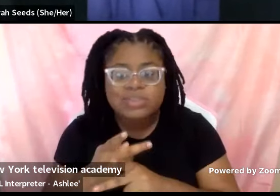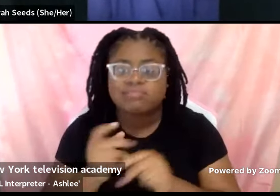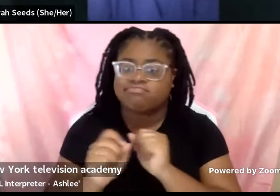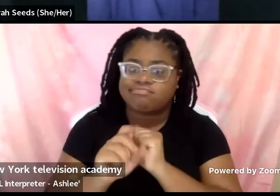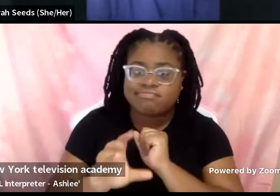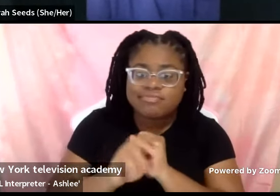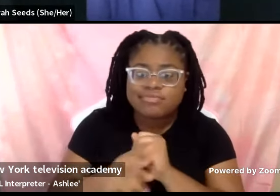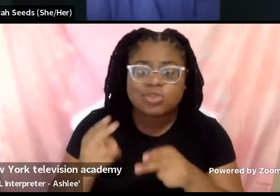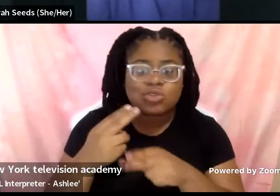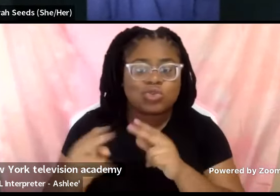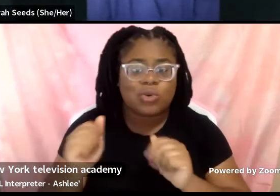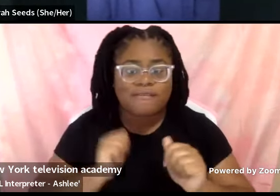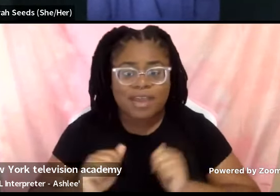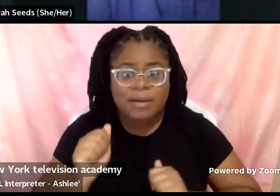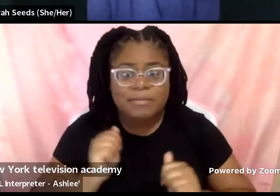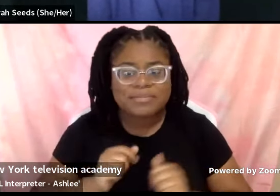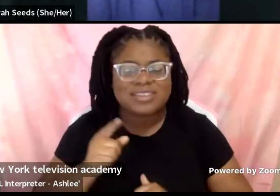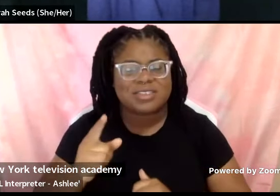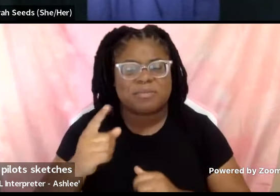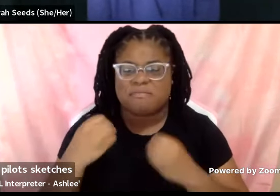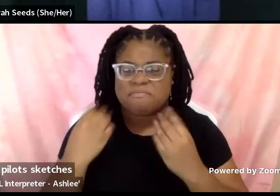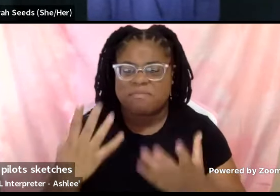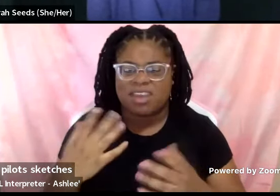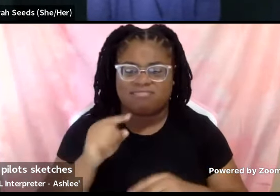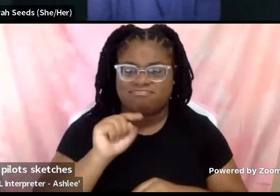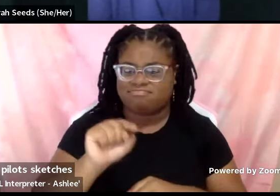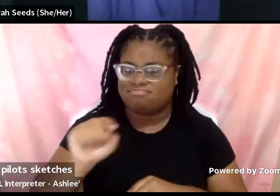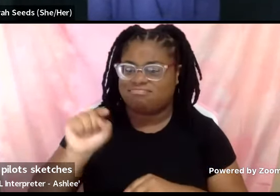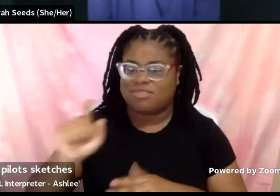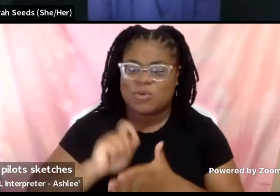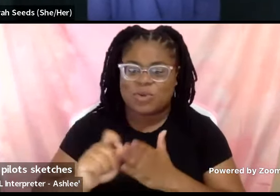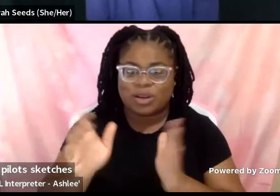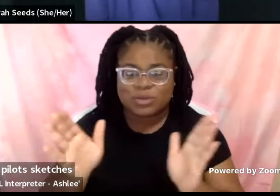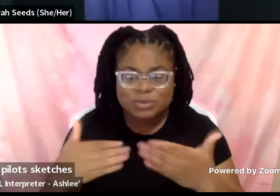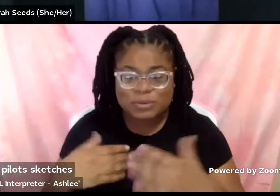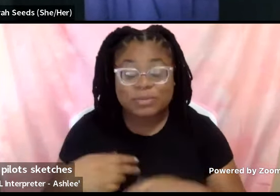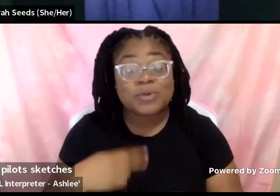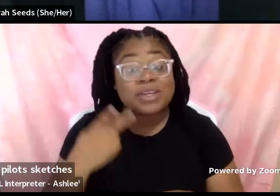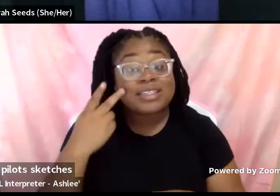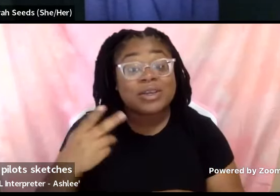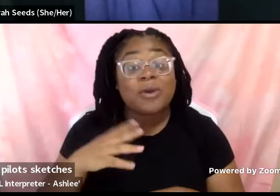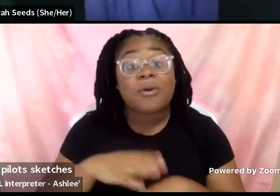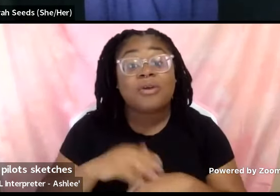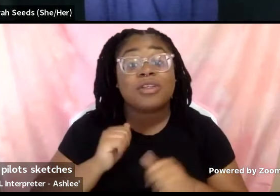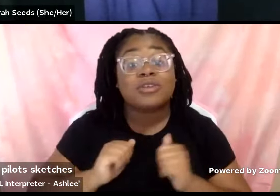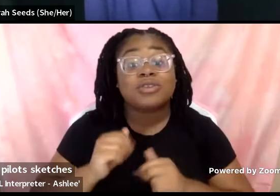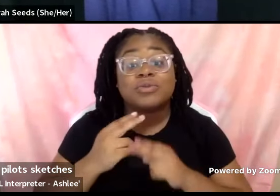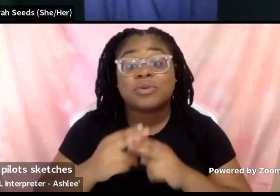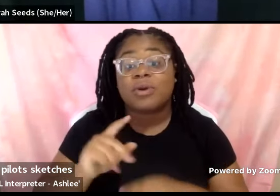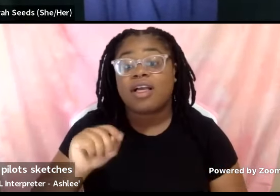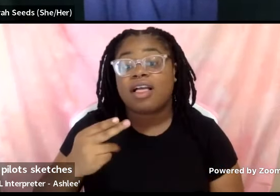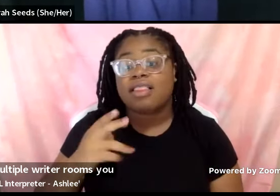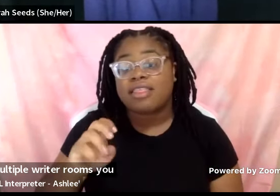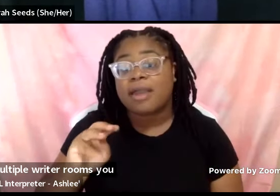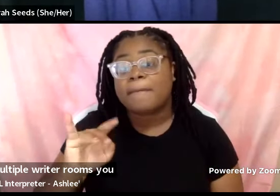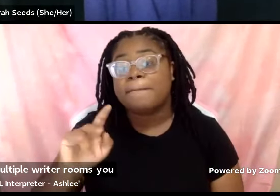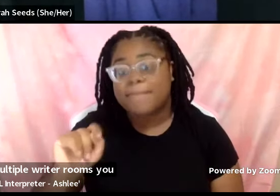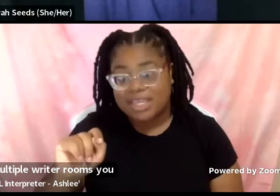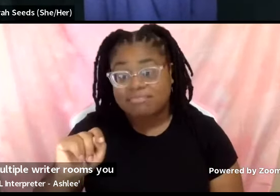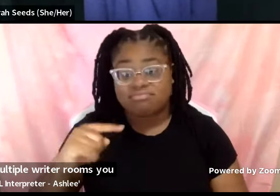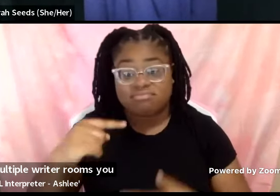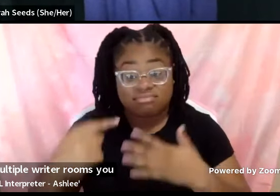has been in multiple writers' rooms. You can see her in The Mint, American Fango, and Sarah